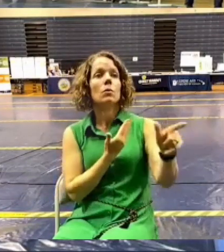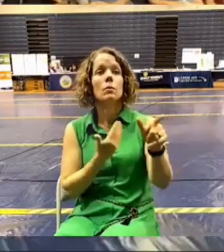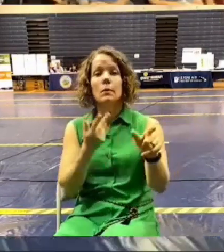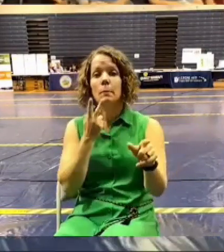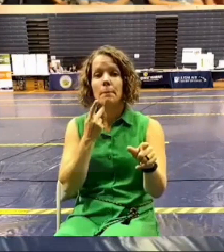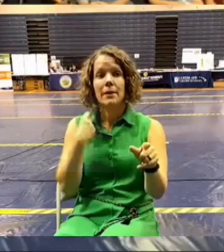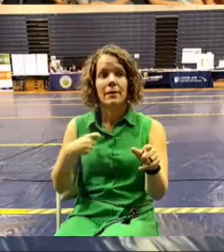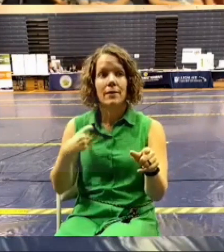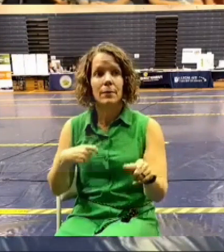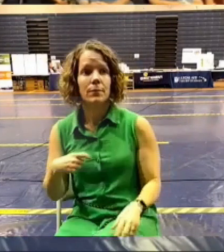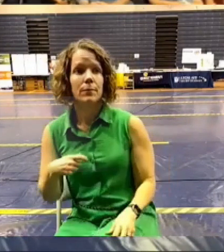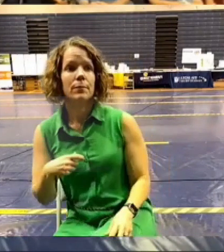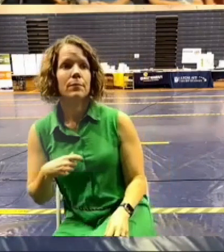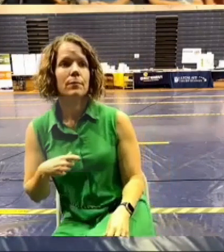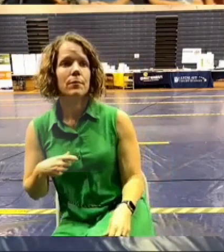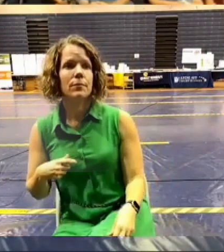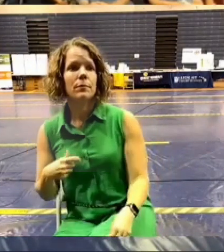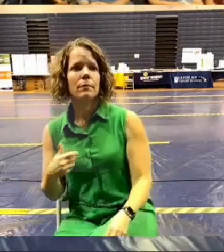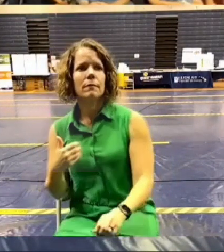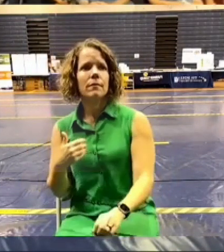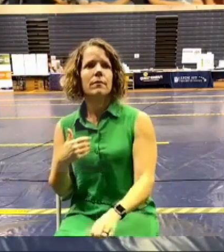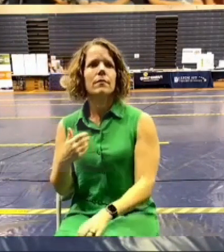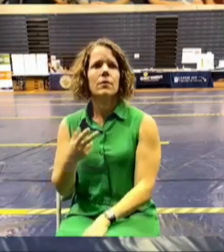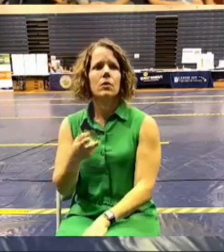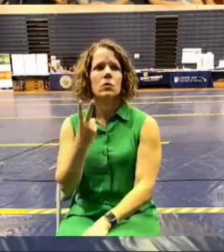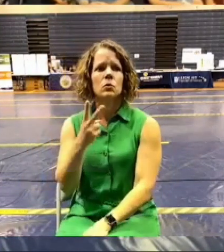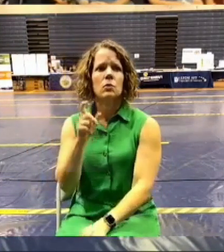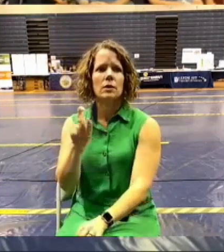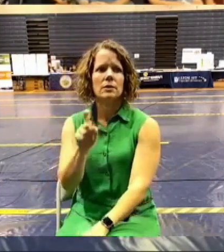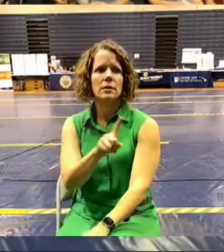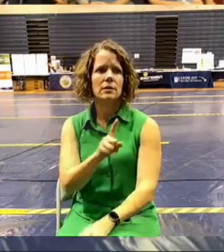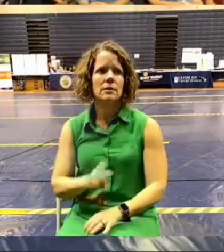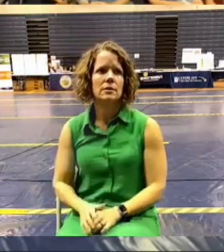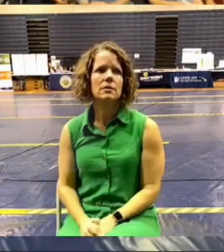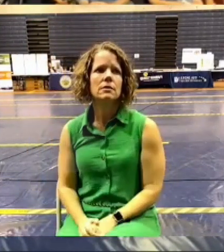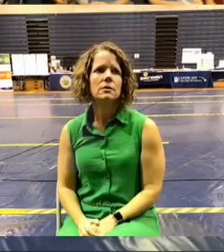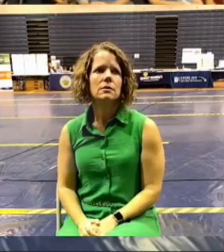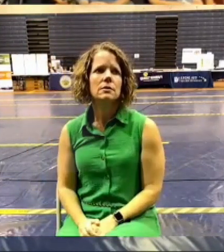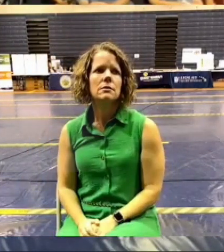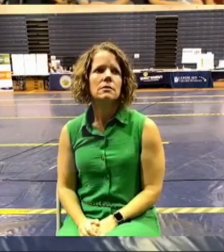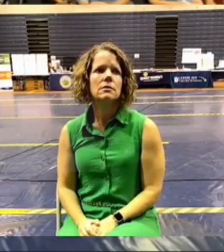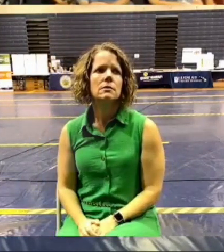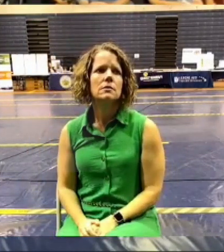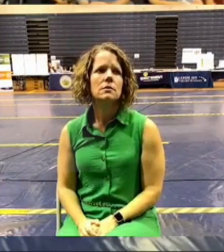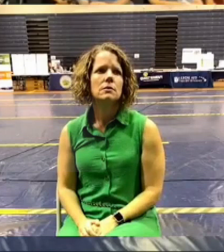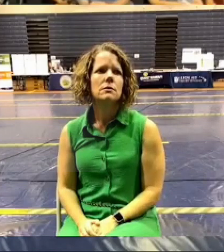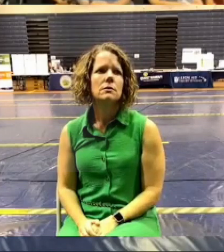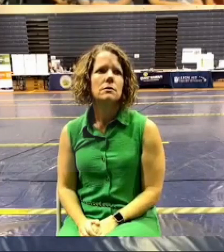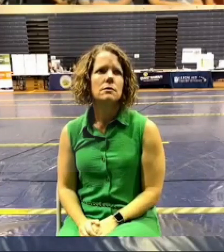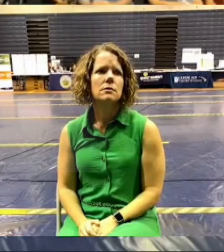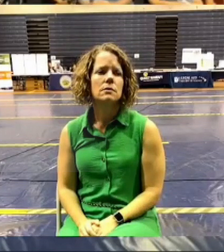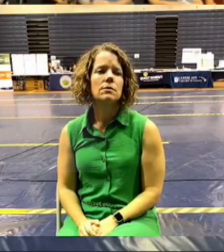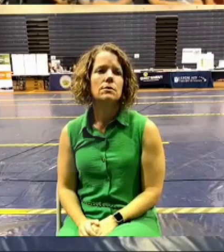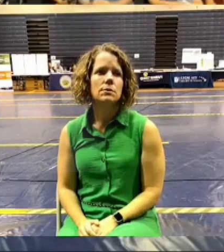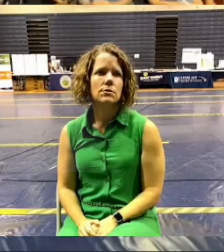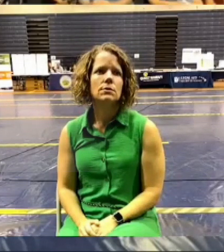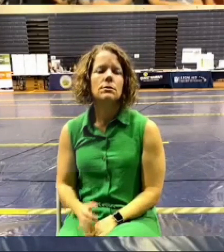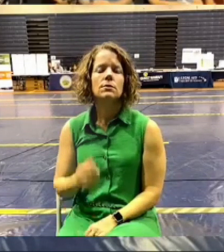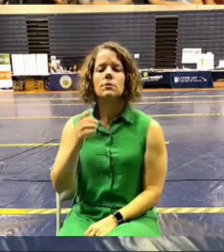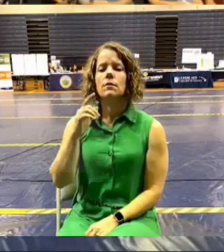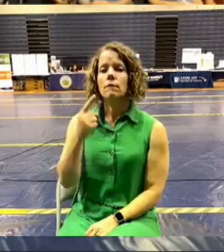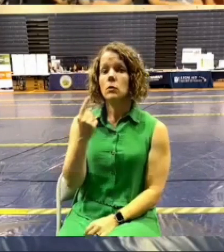Thank you, Shane. I actually have two questions. The first is, Clean Harbors offered a proposal to